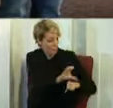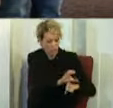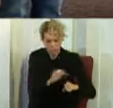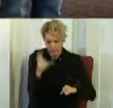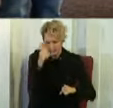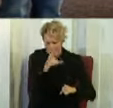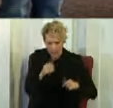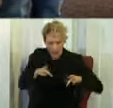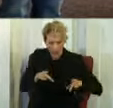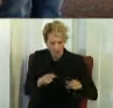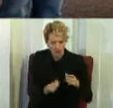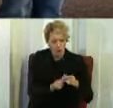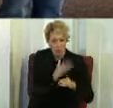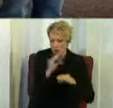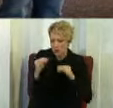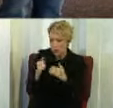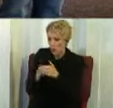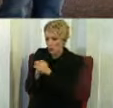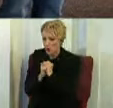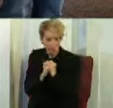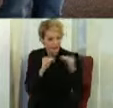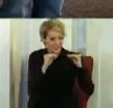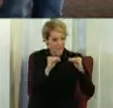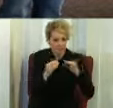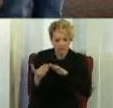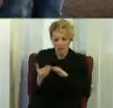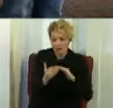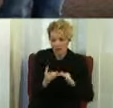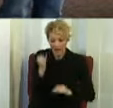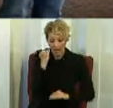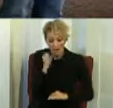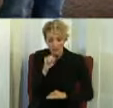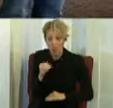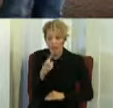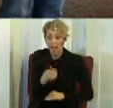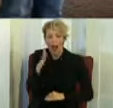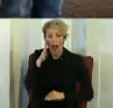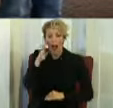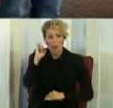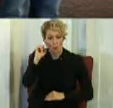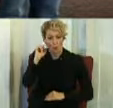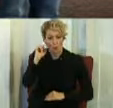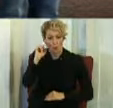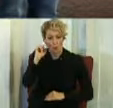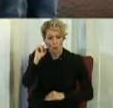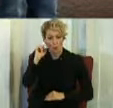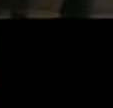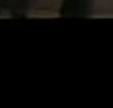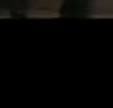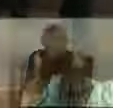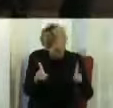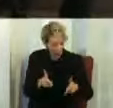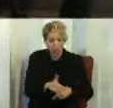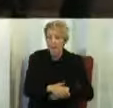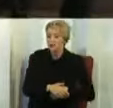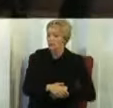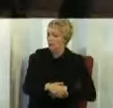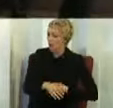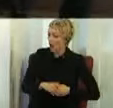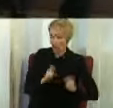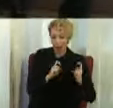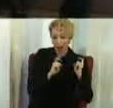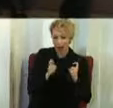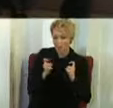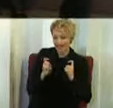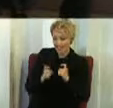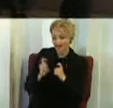prayer, teachings, and community? If so, please say, I will. I will. Do you freely choose to offer your gifts by volunteering